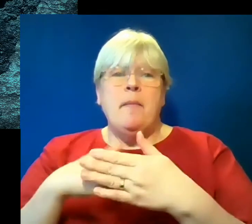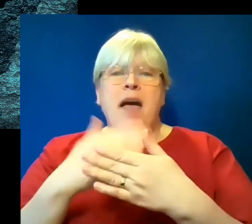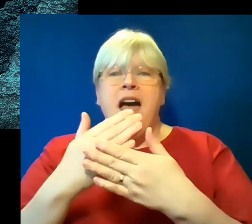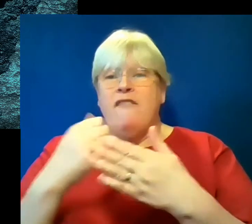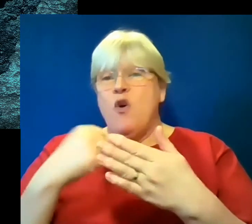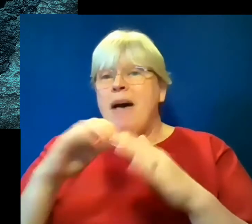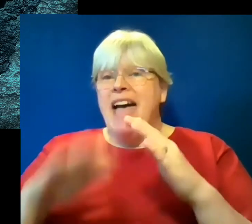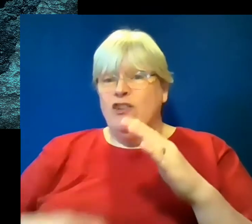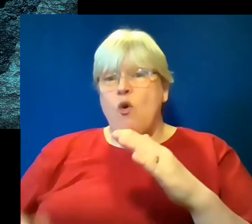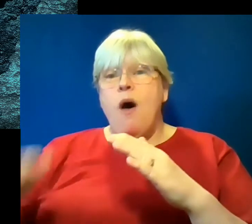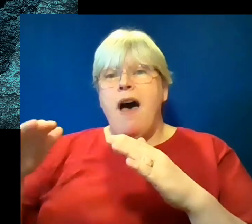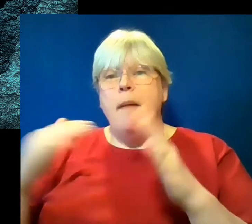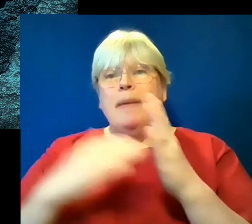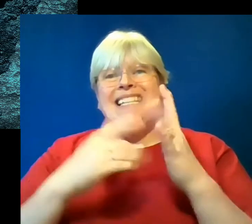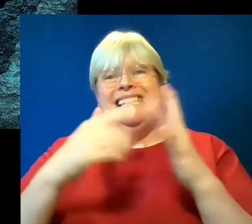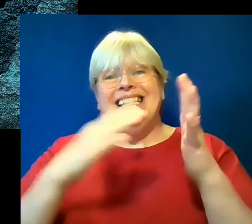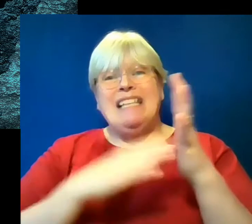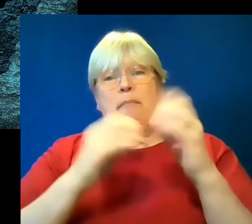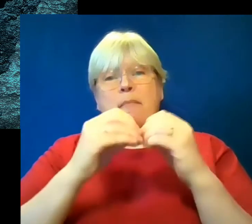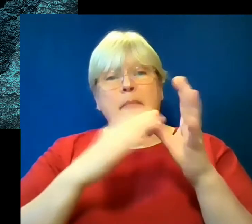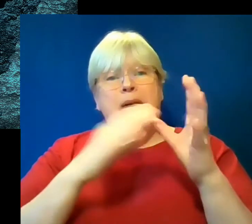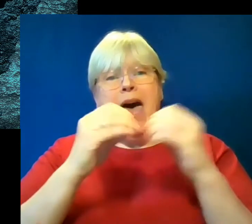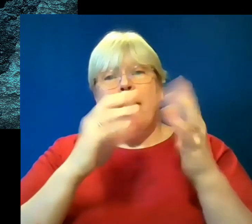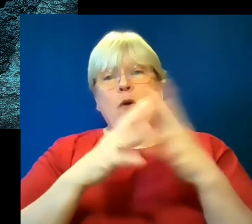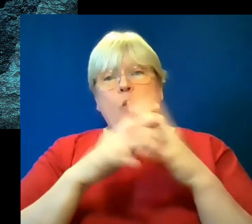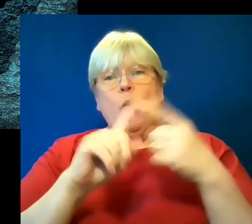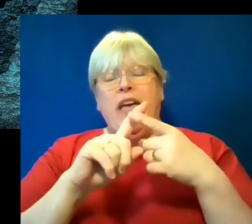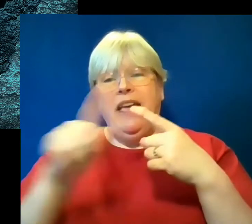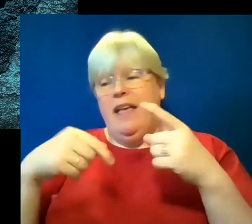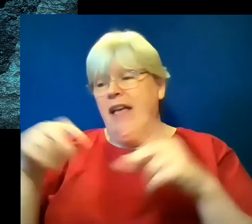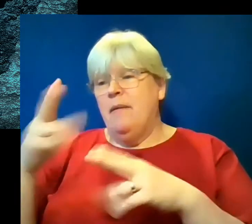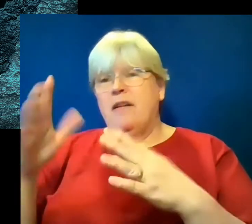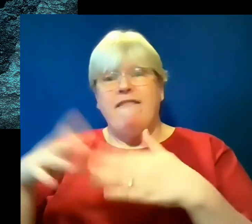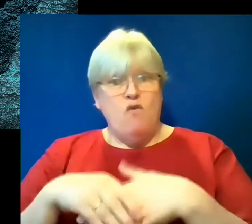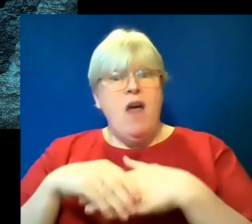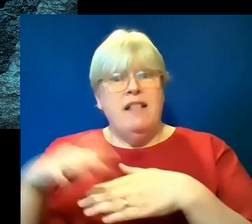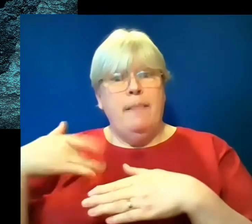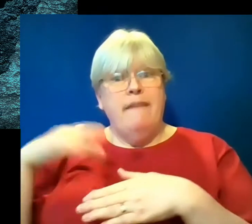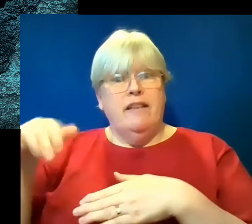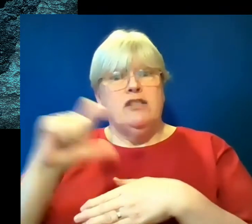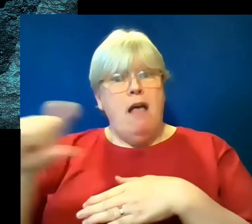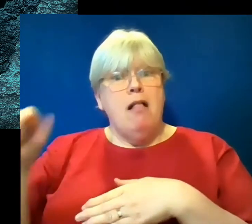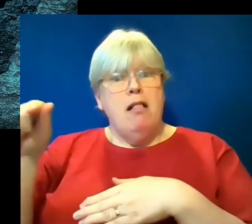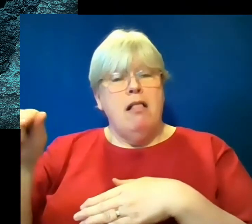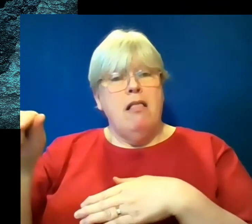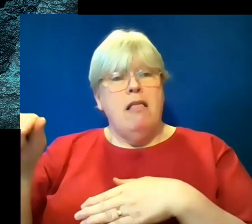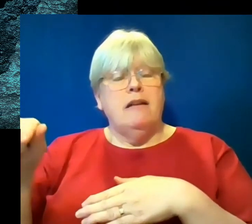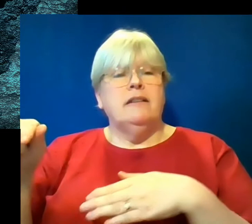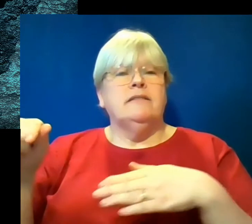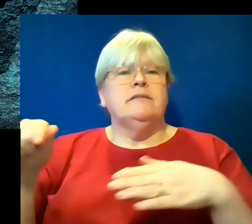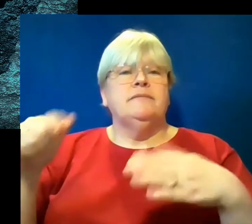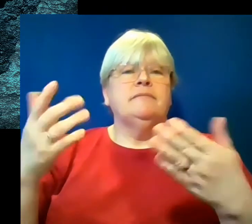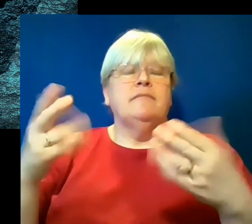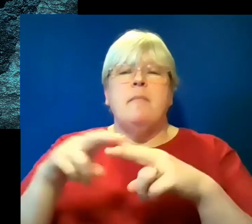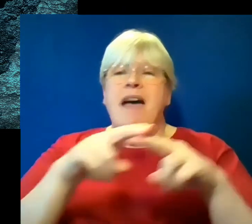Zimbabwe, where a lot of my friends still live, and where my family usually lives in Harare, in the capital